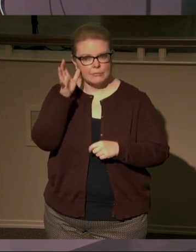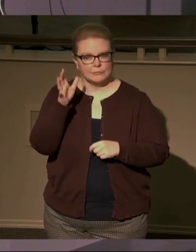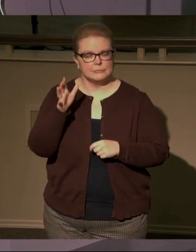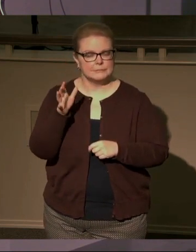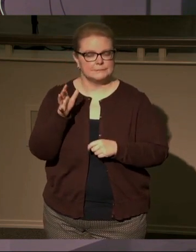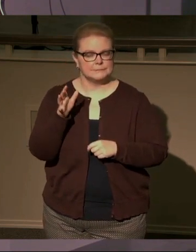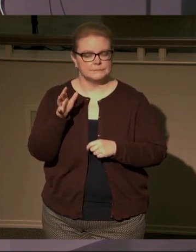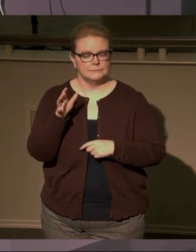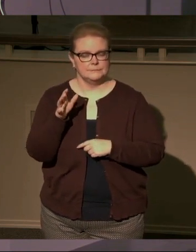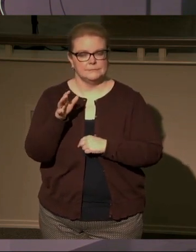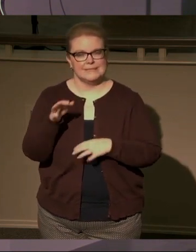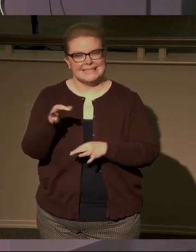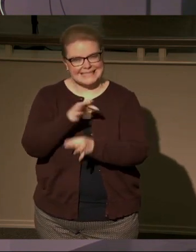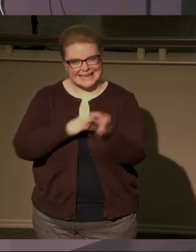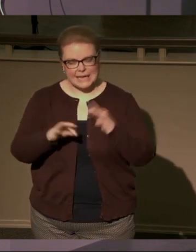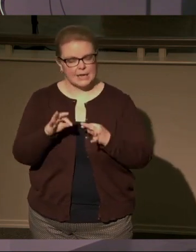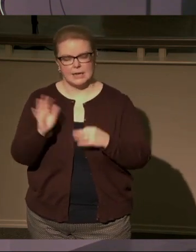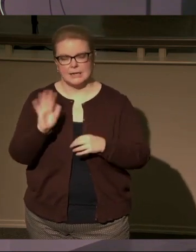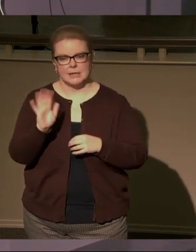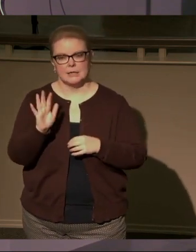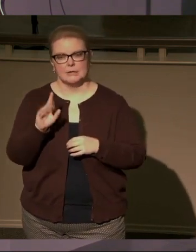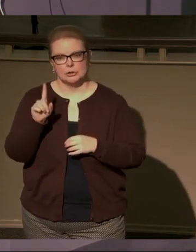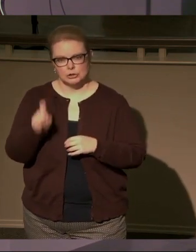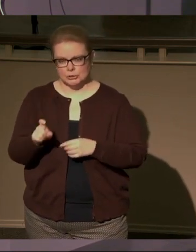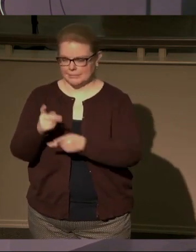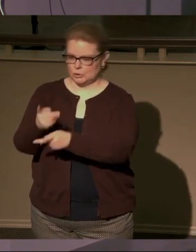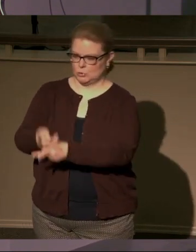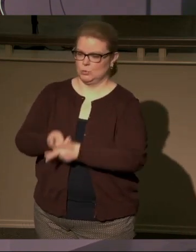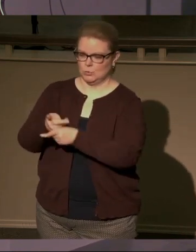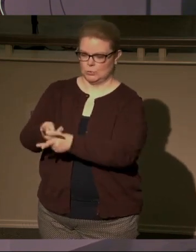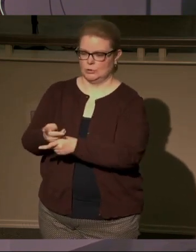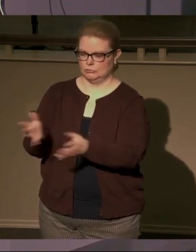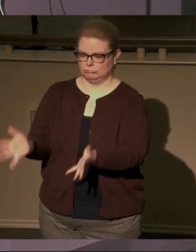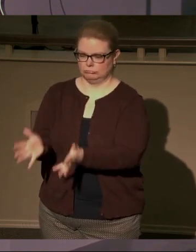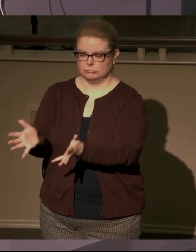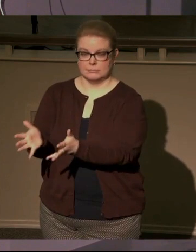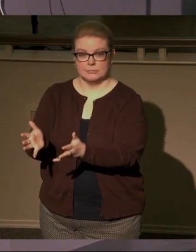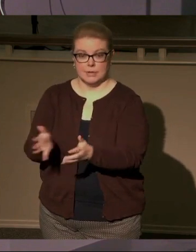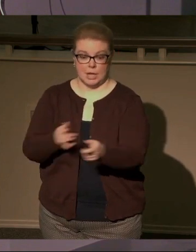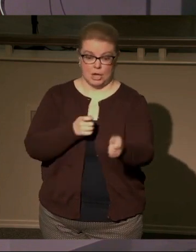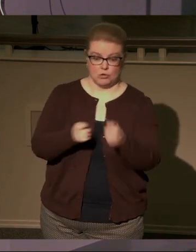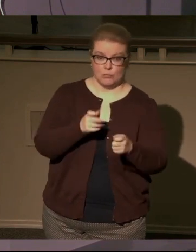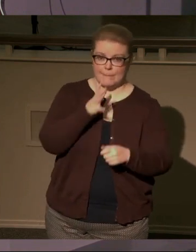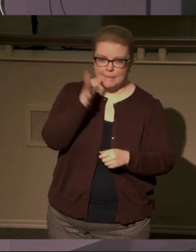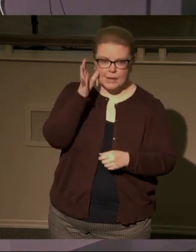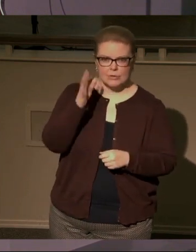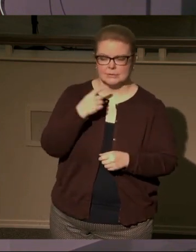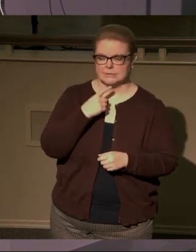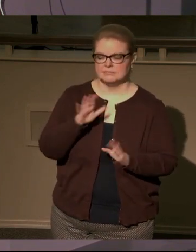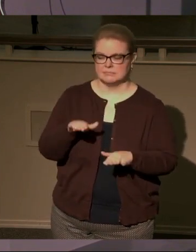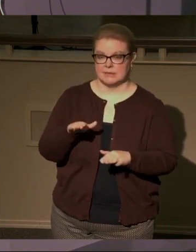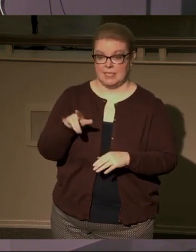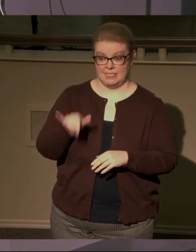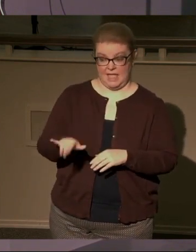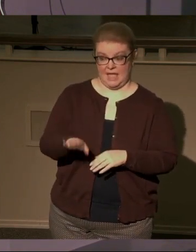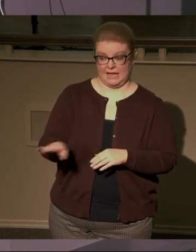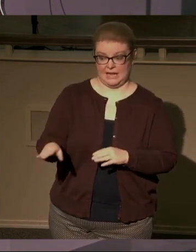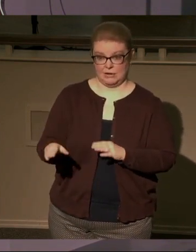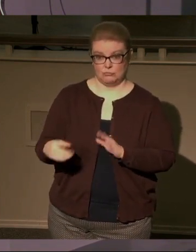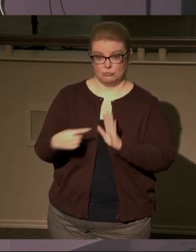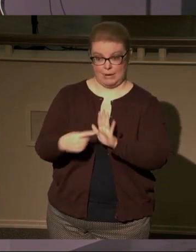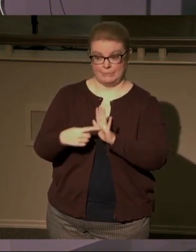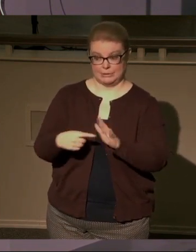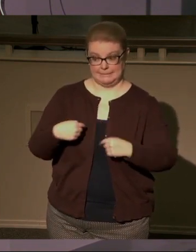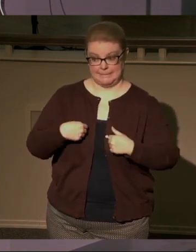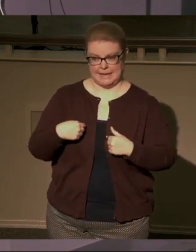And instead it should be stewardship. See, control parenting says, listen, this kid represents who I am, and so I need to